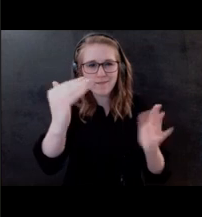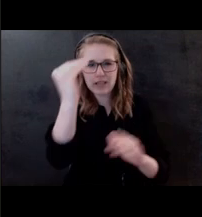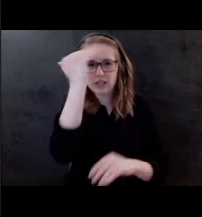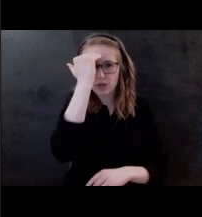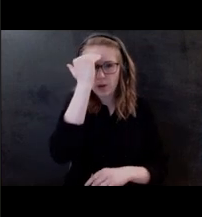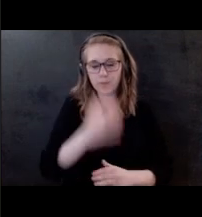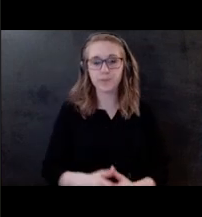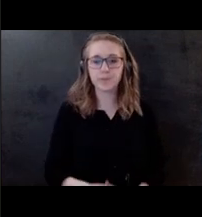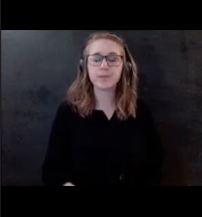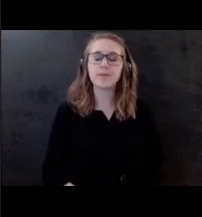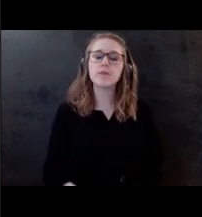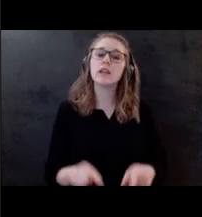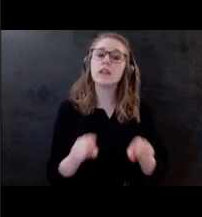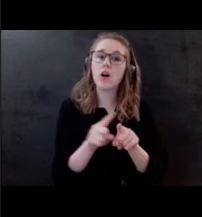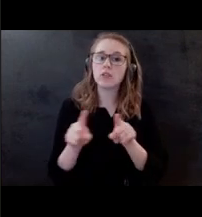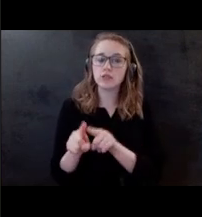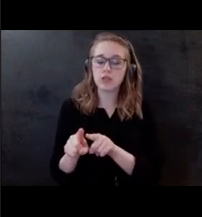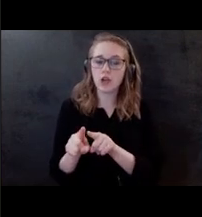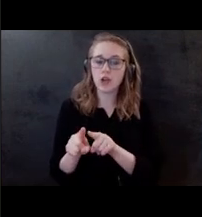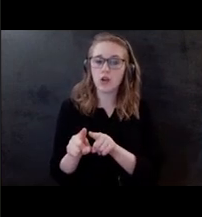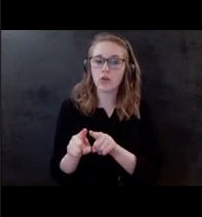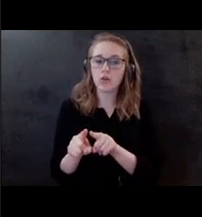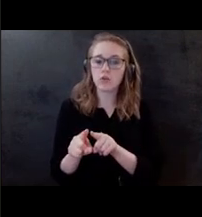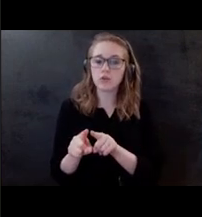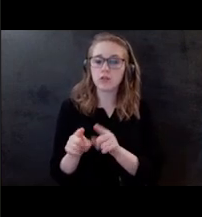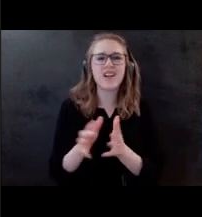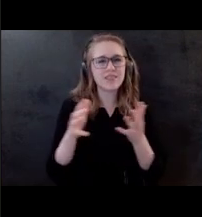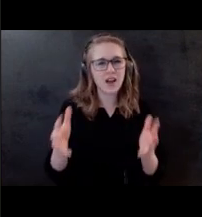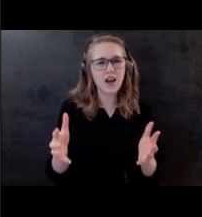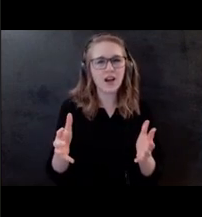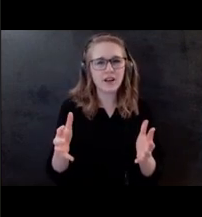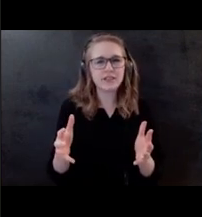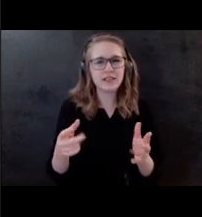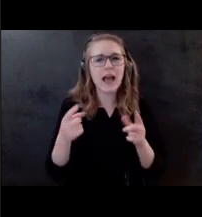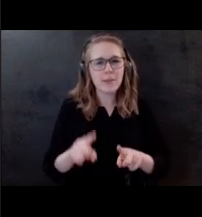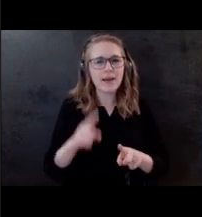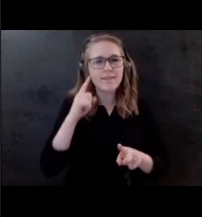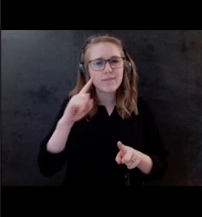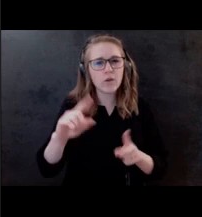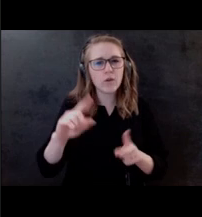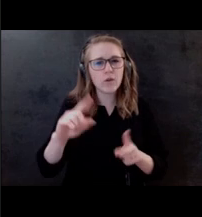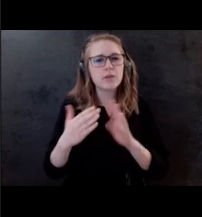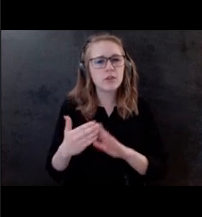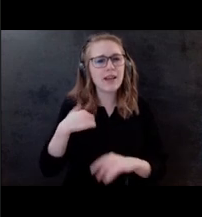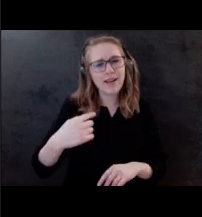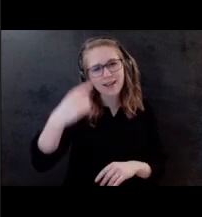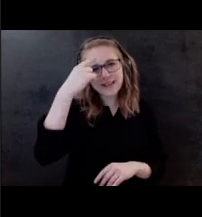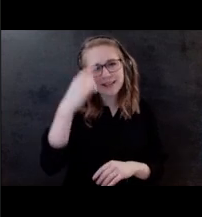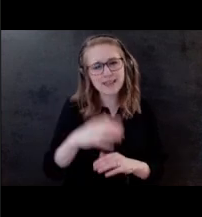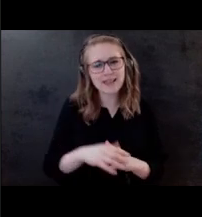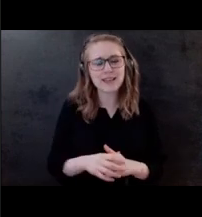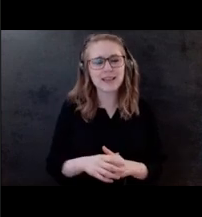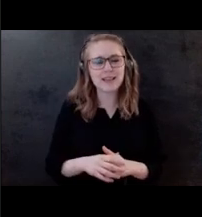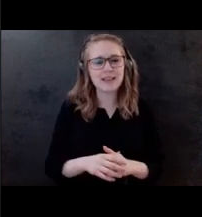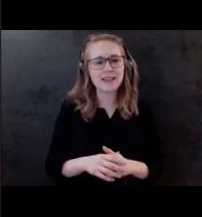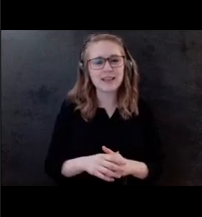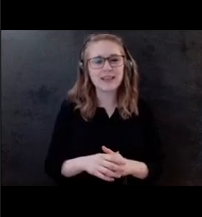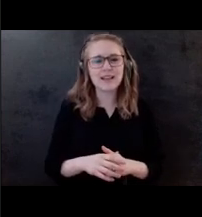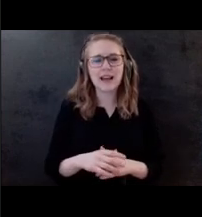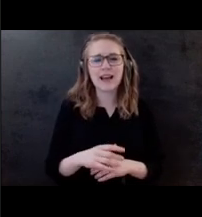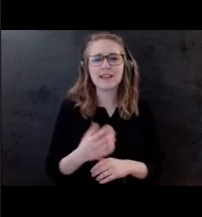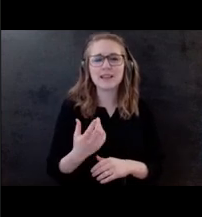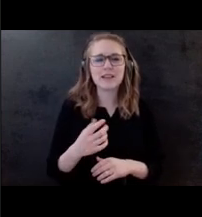also, a lot was done for the community, I think, because city much nicer